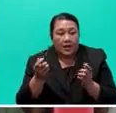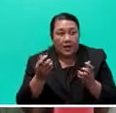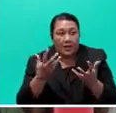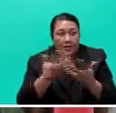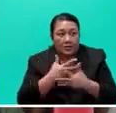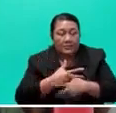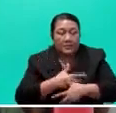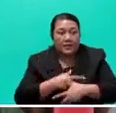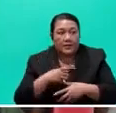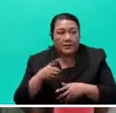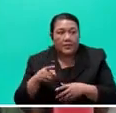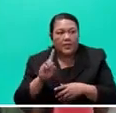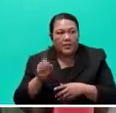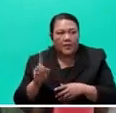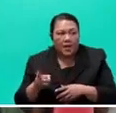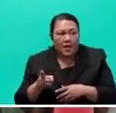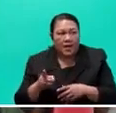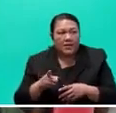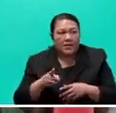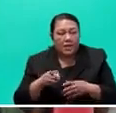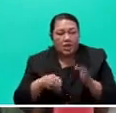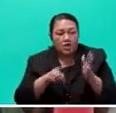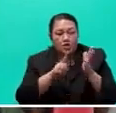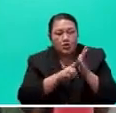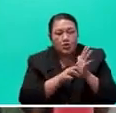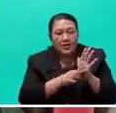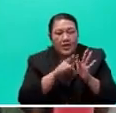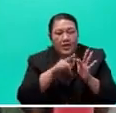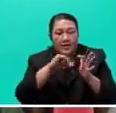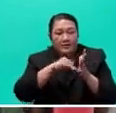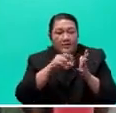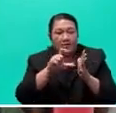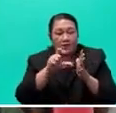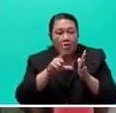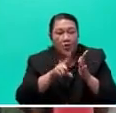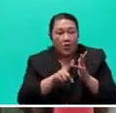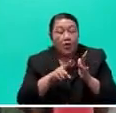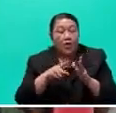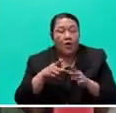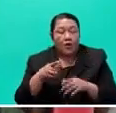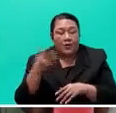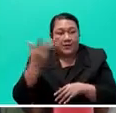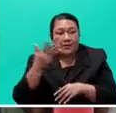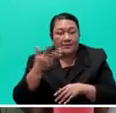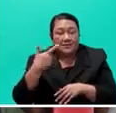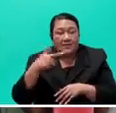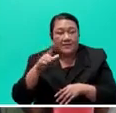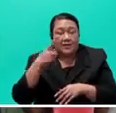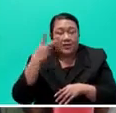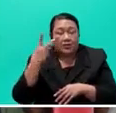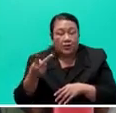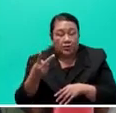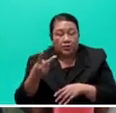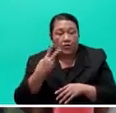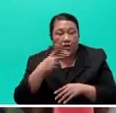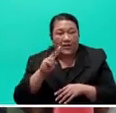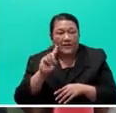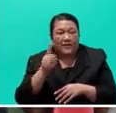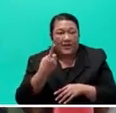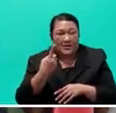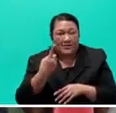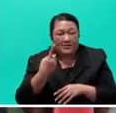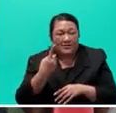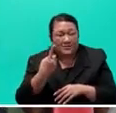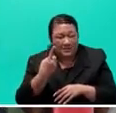Organization, what is commonly called UNESCO, General Conference in 1972, on the 21st of November,